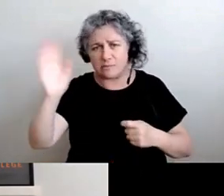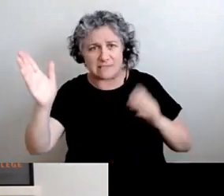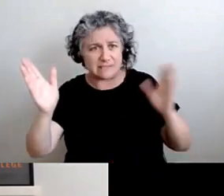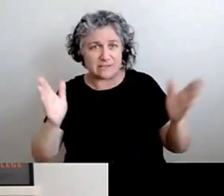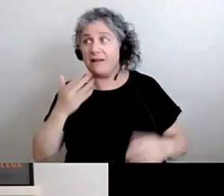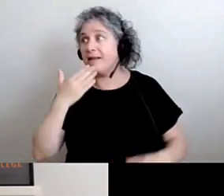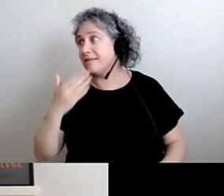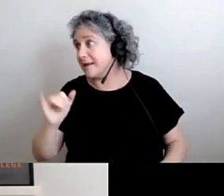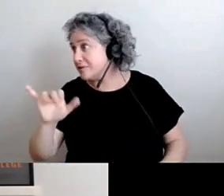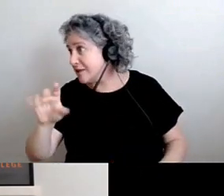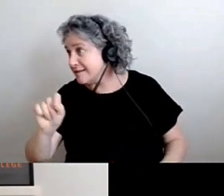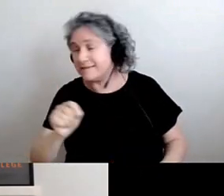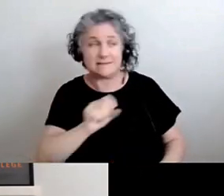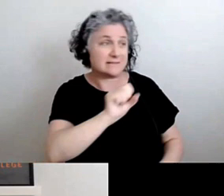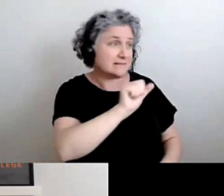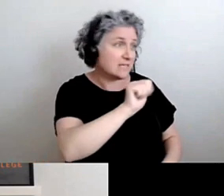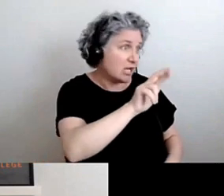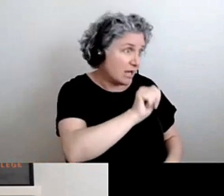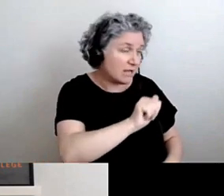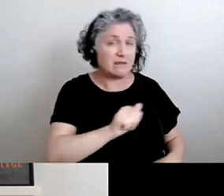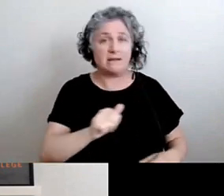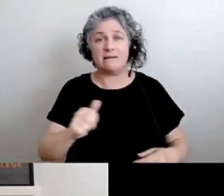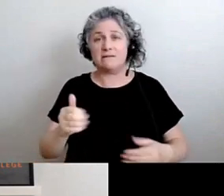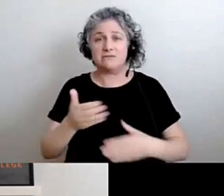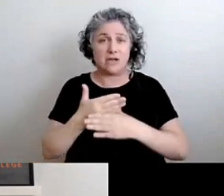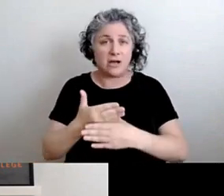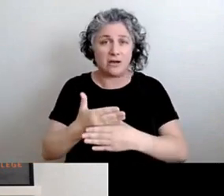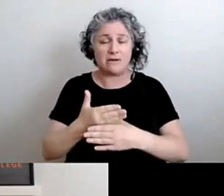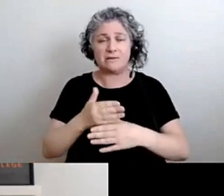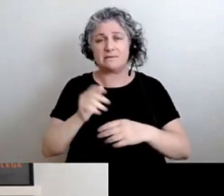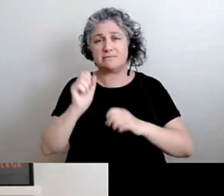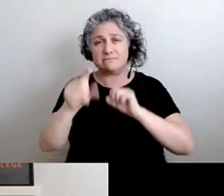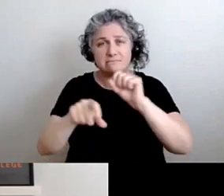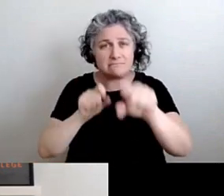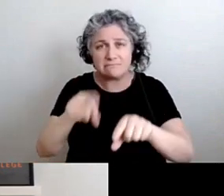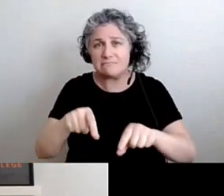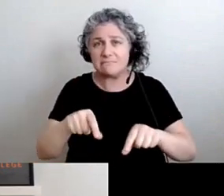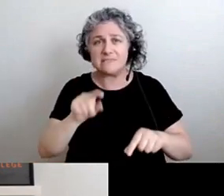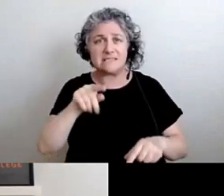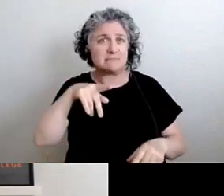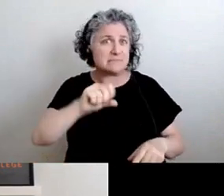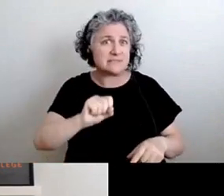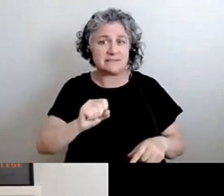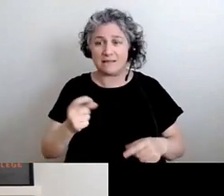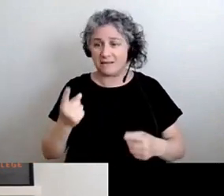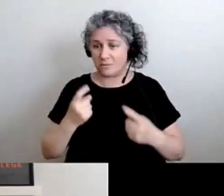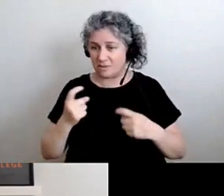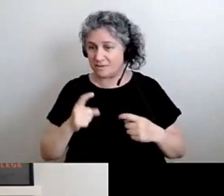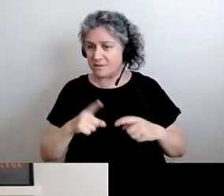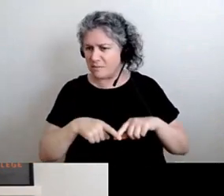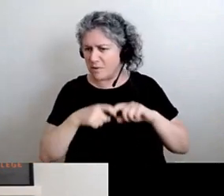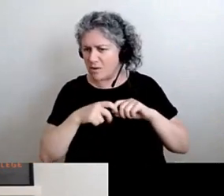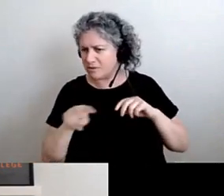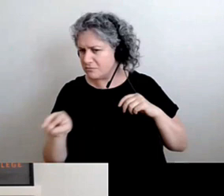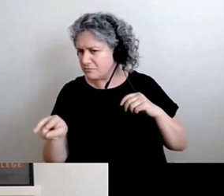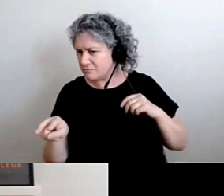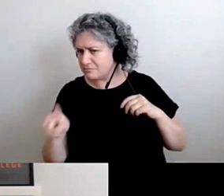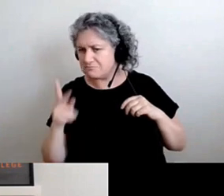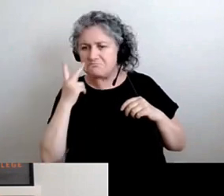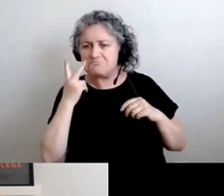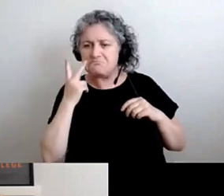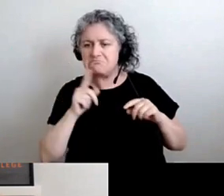Sara, for sharing, giving the tips and showing things. The questions are starting to come in. So let's pause for a second and see if we can answer.